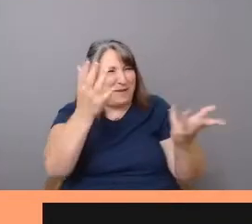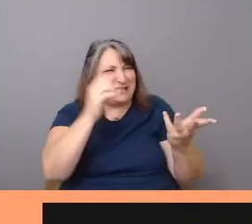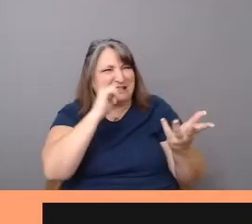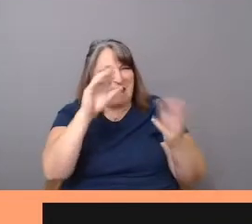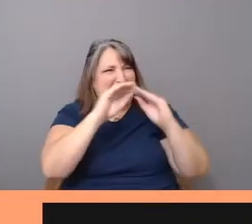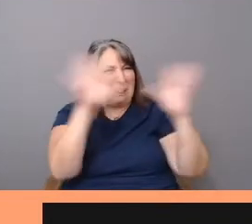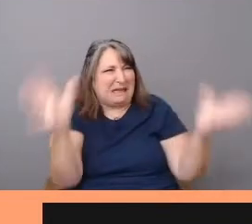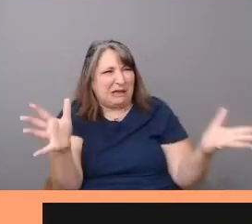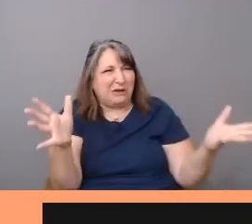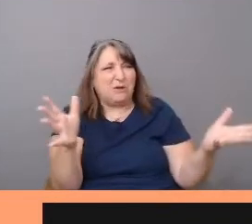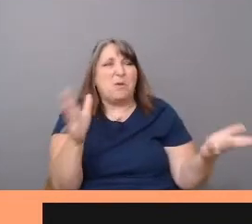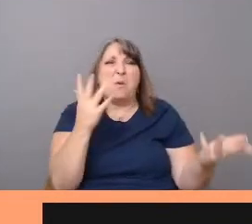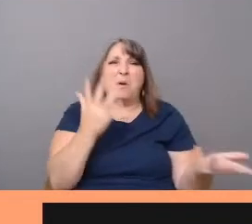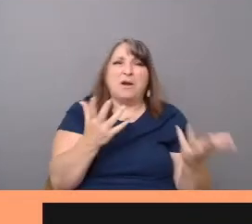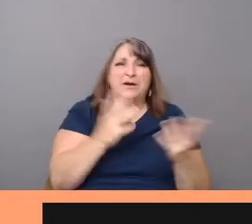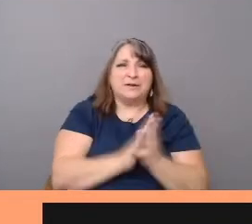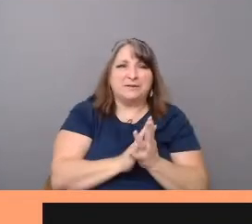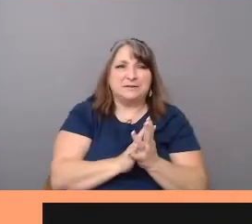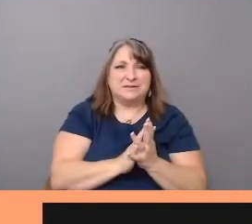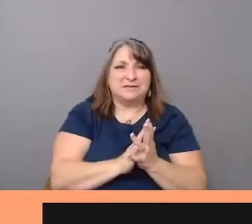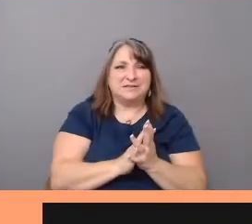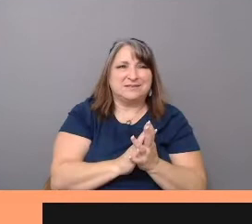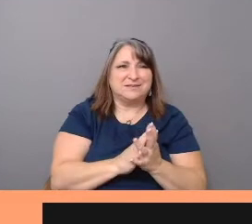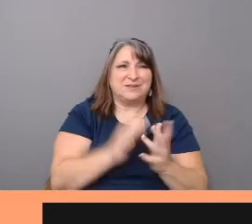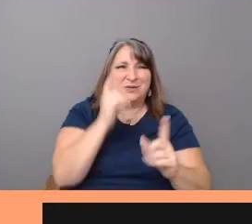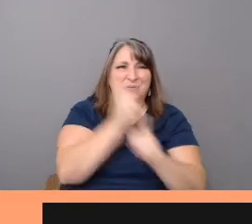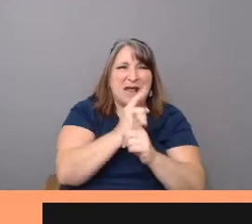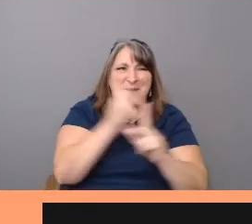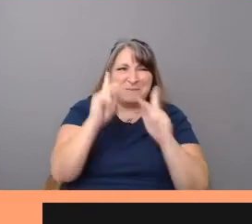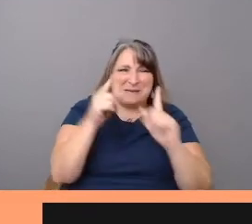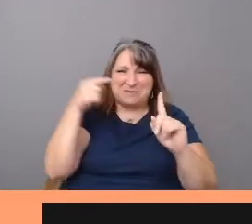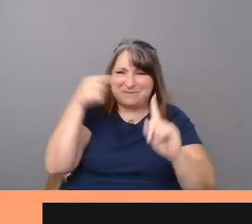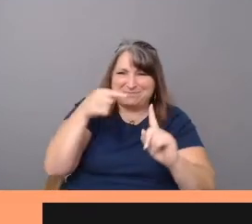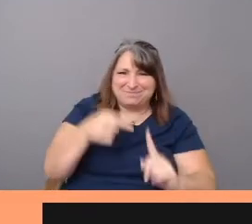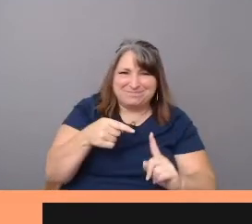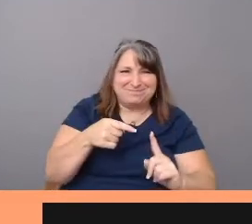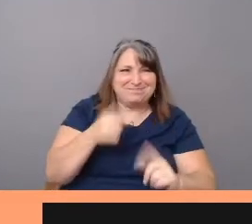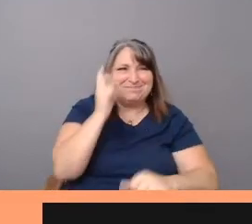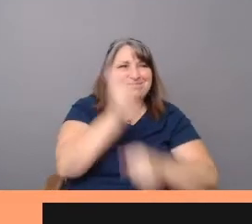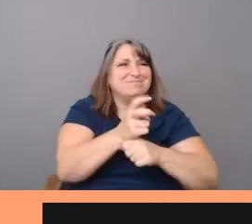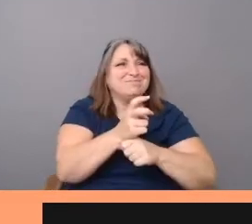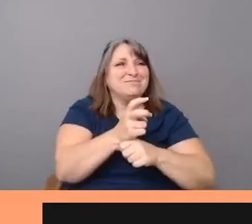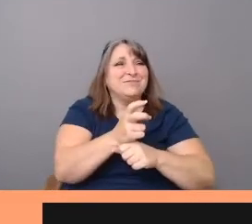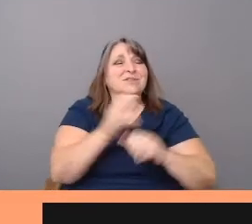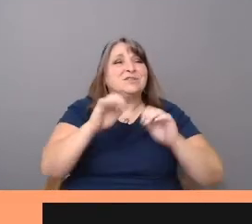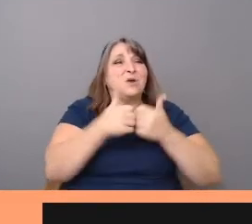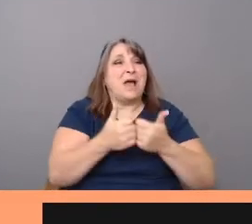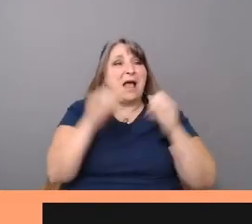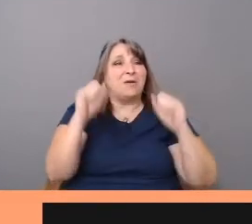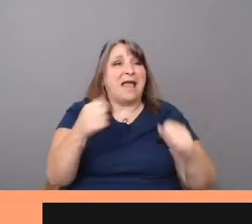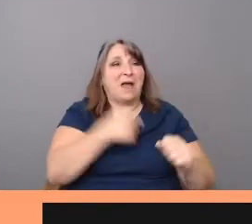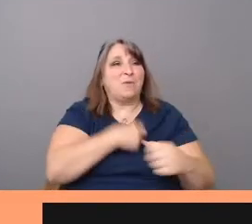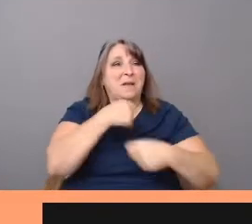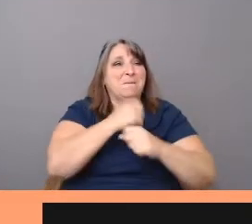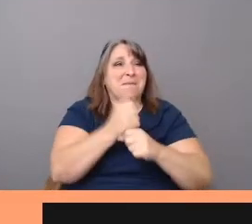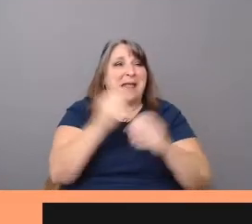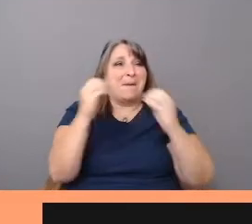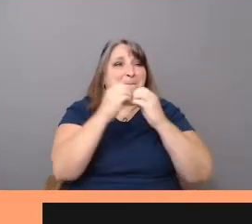to get to the right places. So one of the things we talked about is how can we